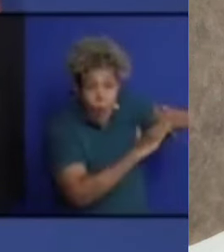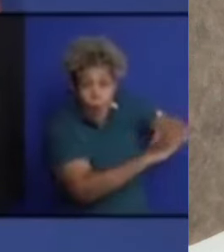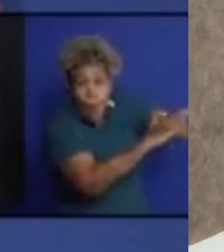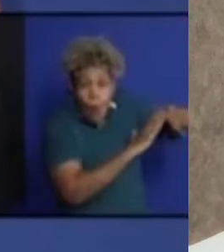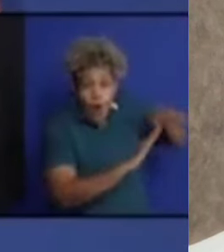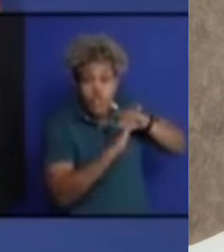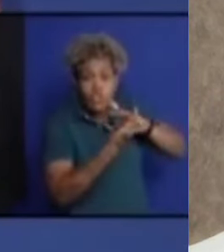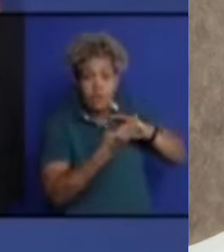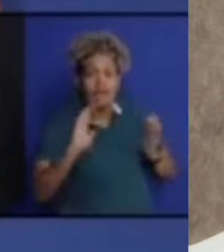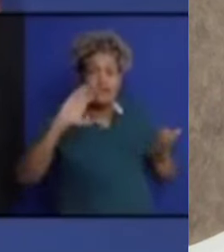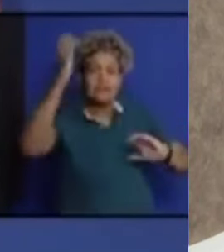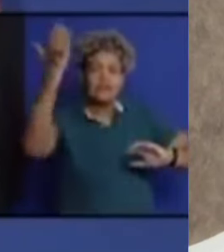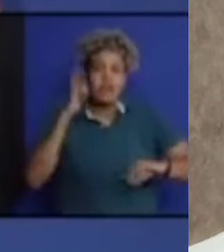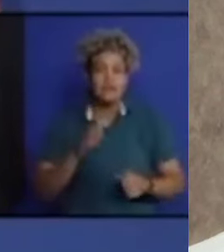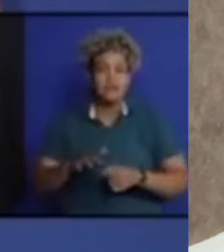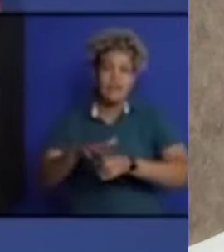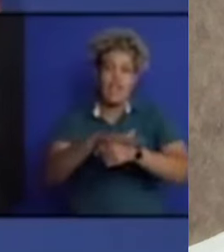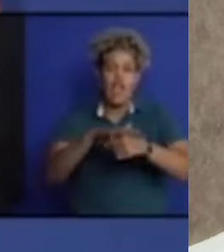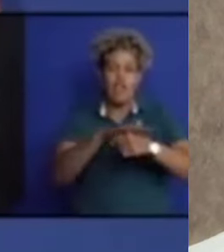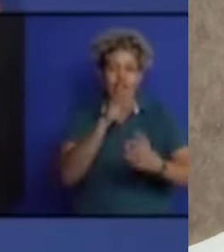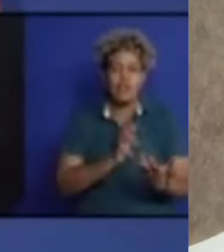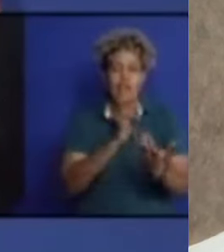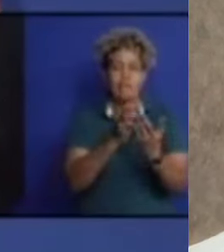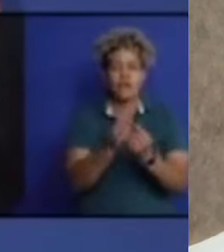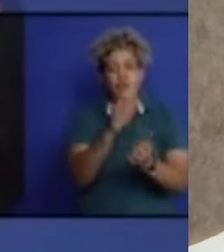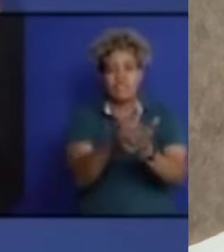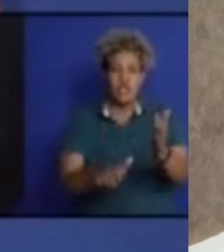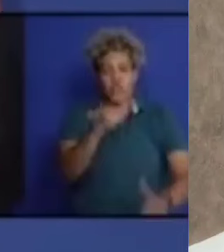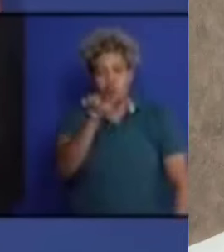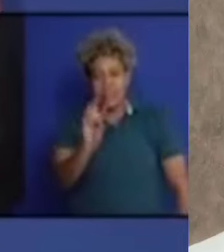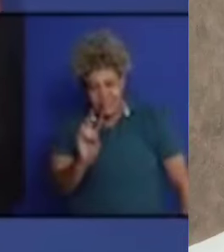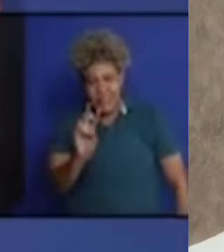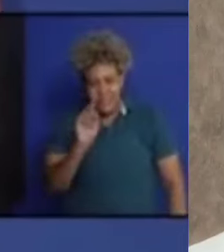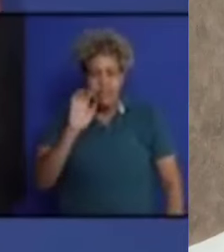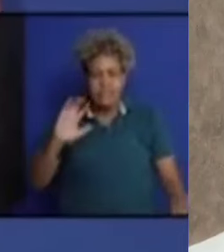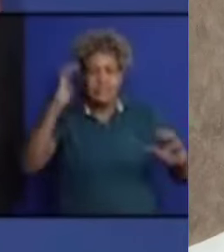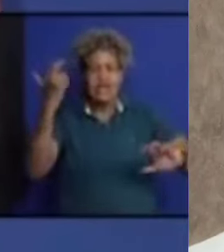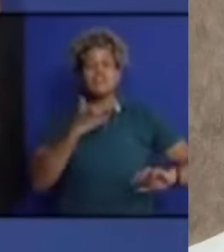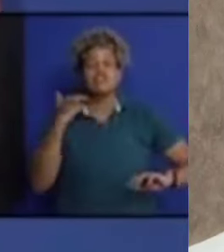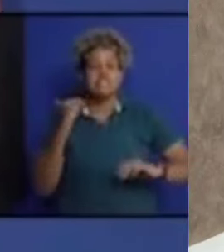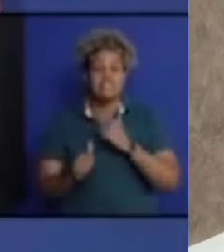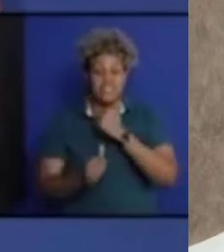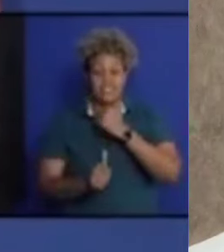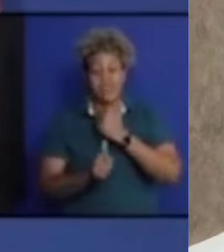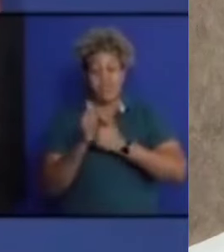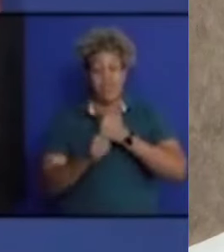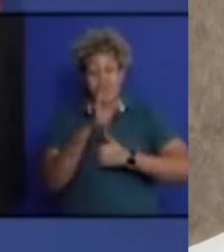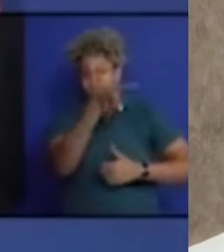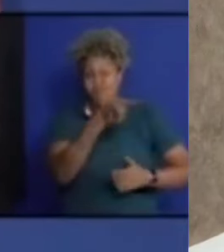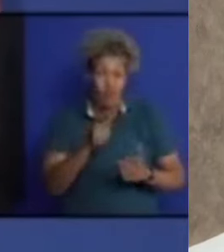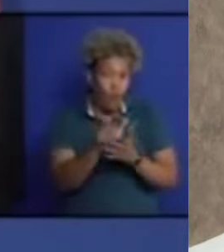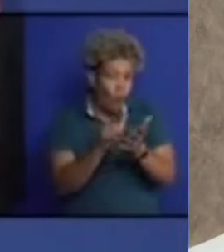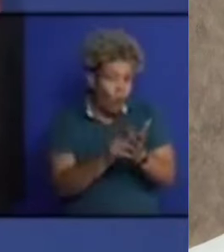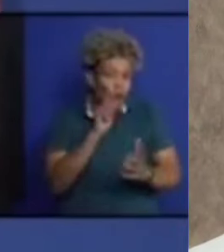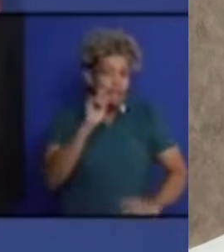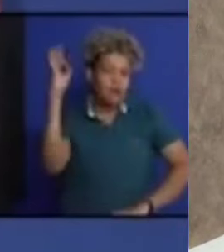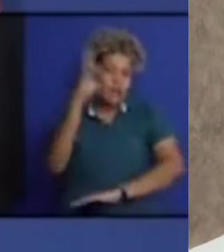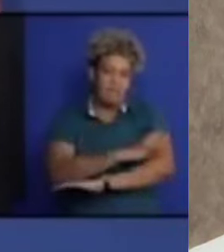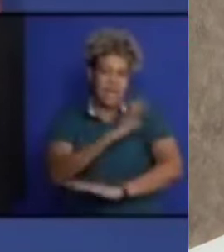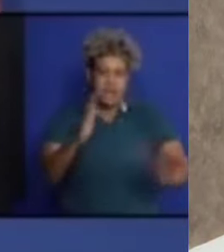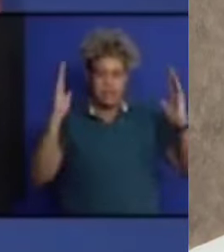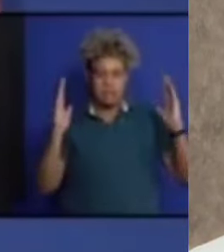a disaster area in accordance with Section 26 of the Disaster Risk Management Act for the next